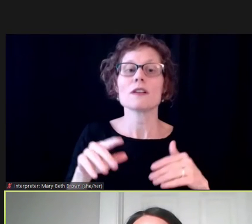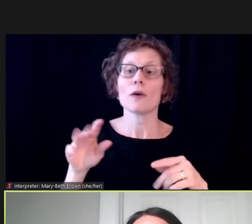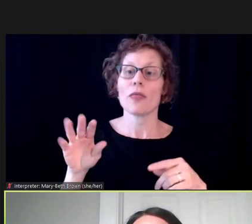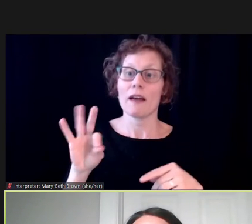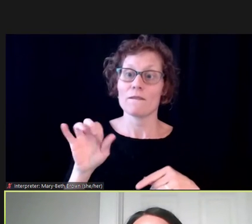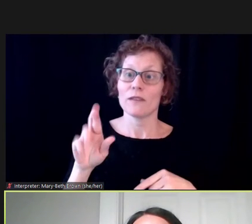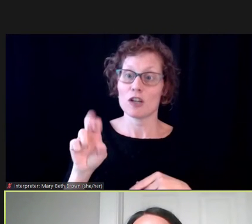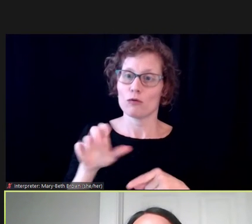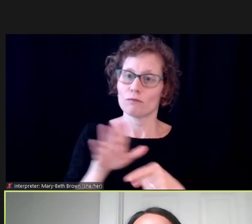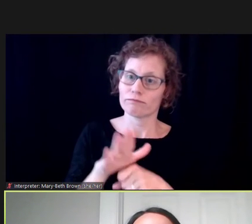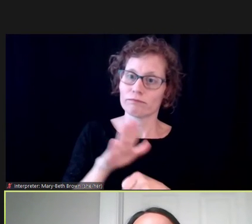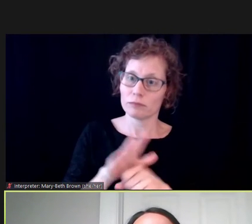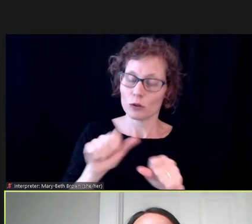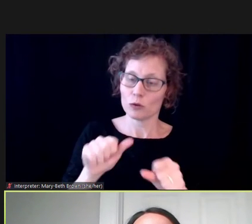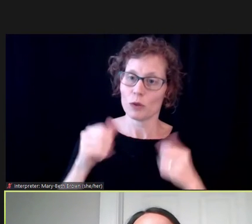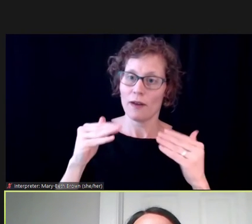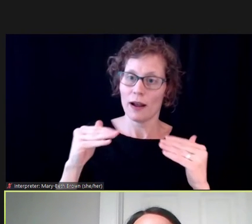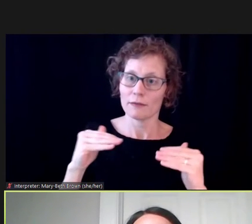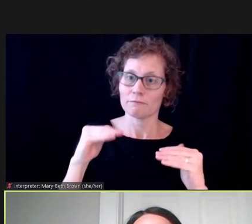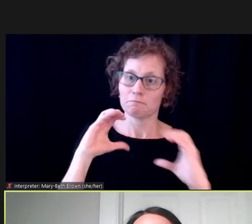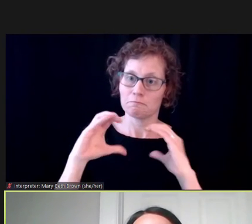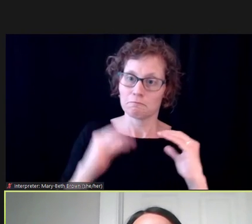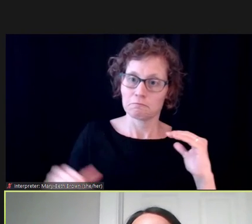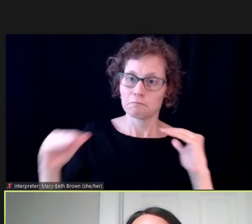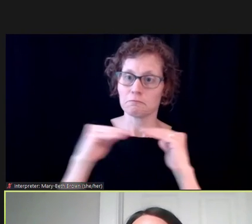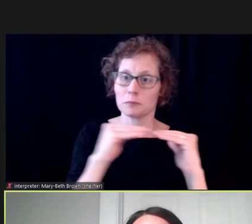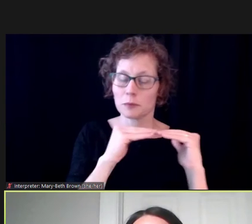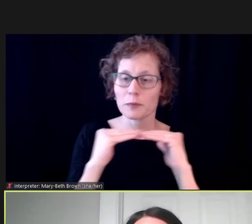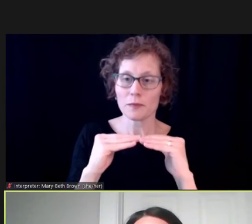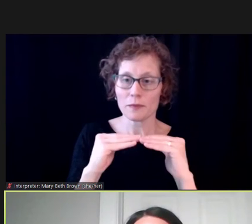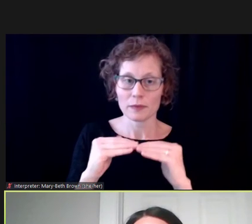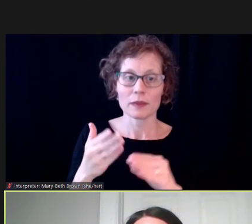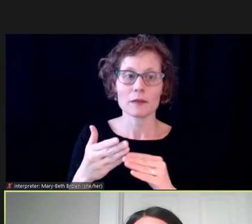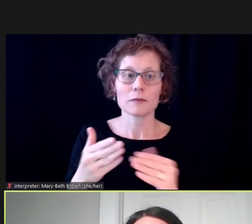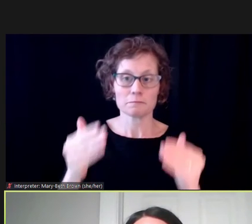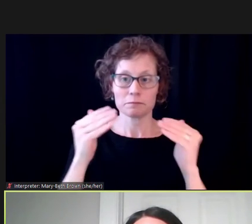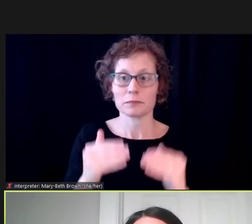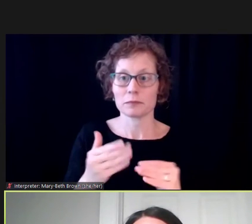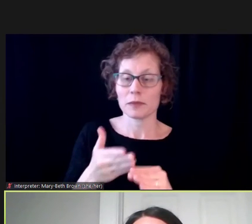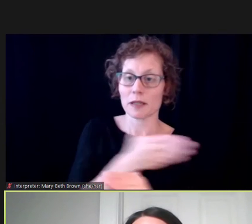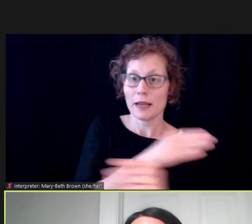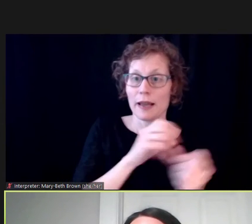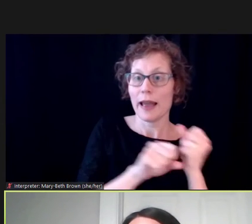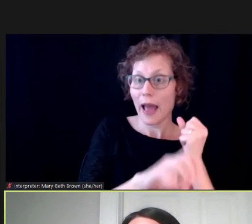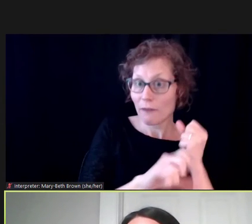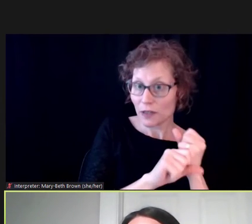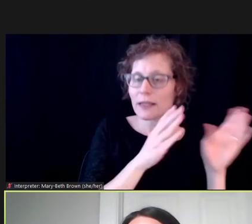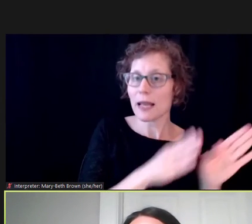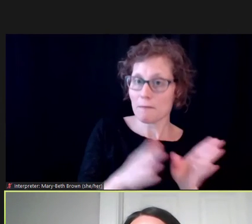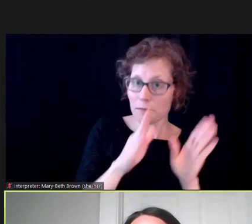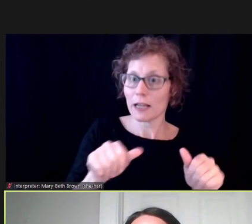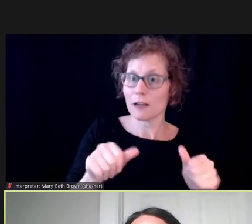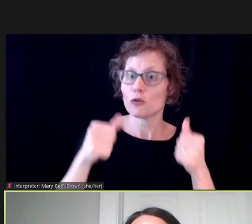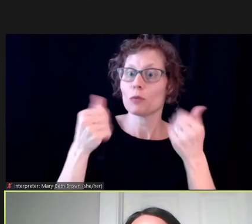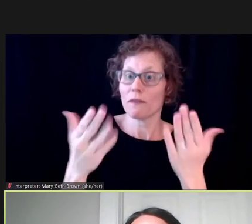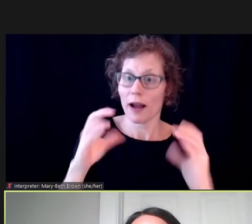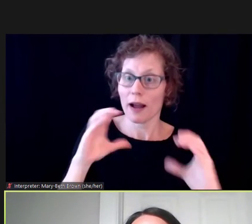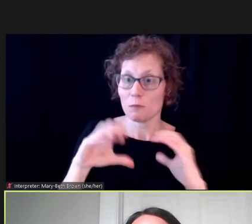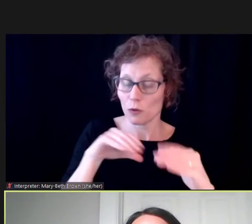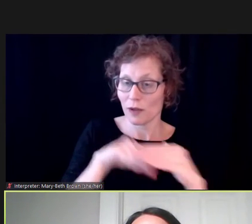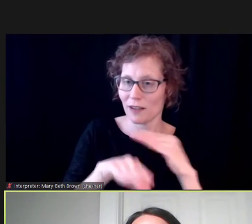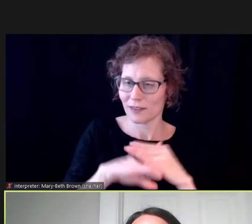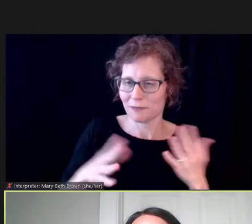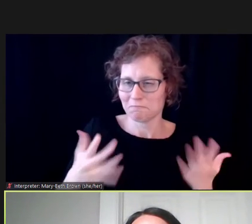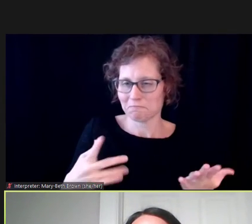communication. You'll want to advertise and plan to provide communication access, as we discussed earlier.